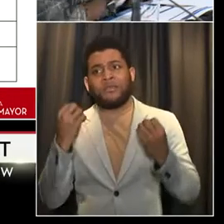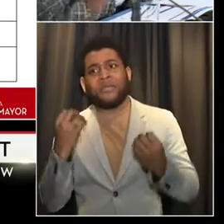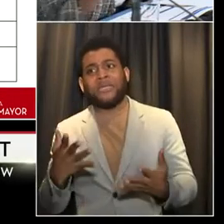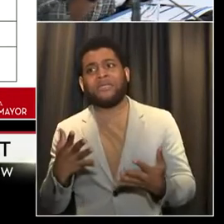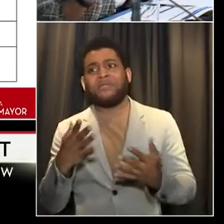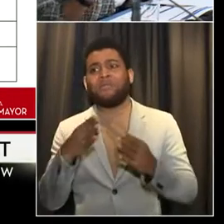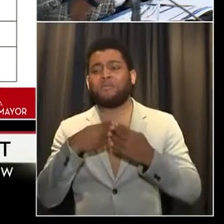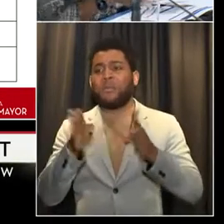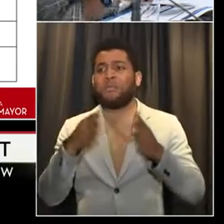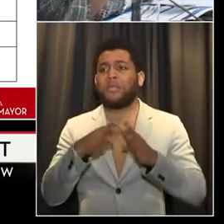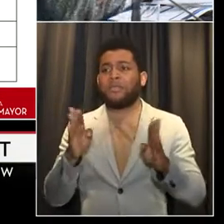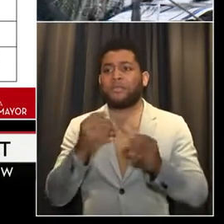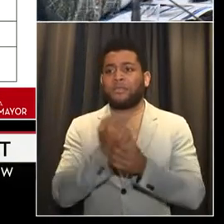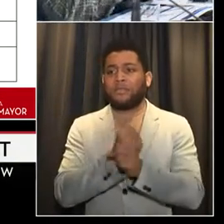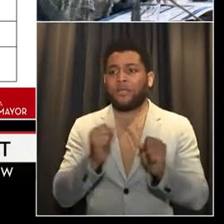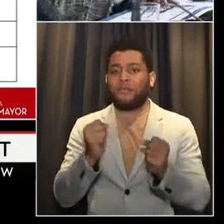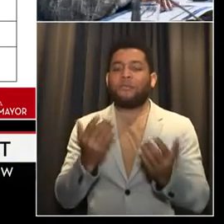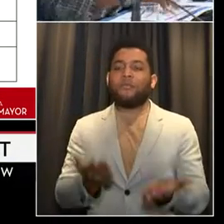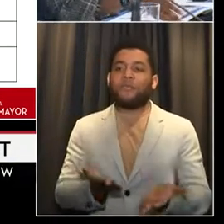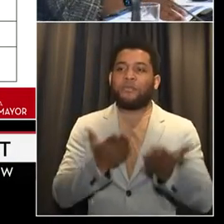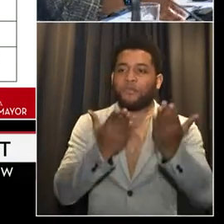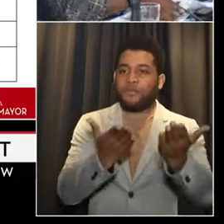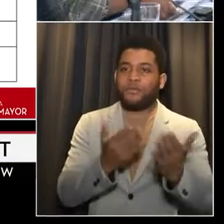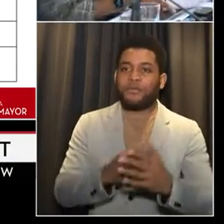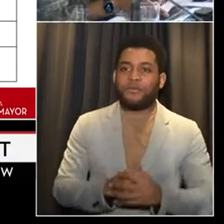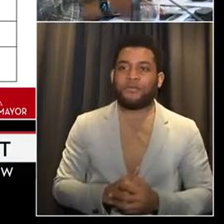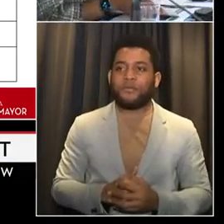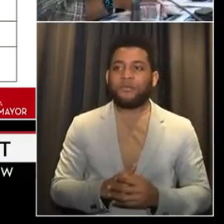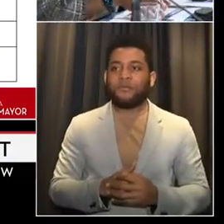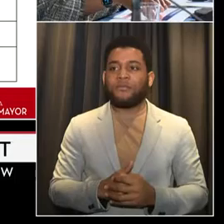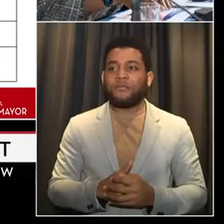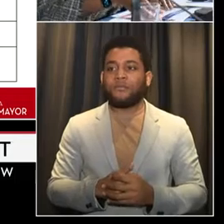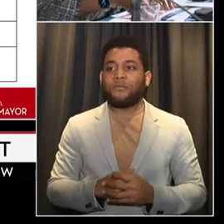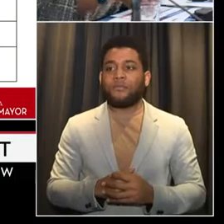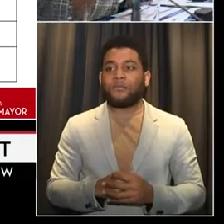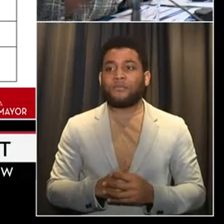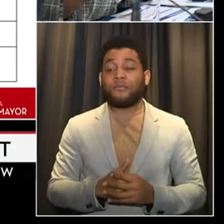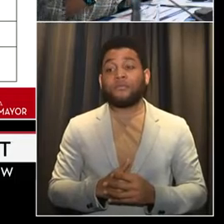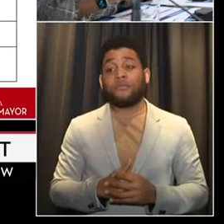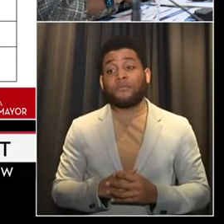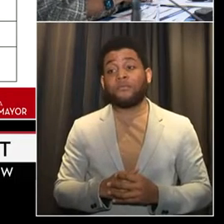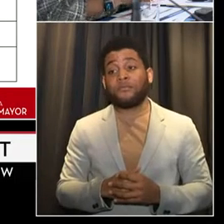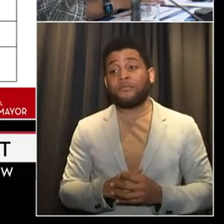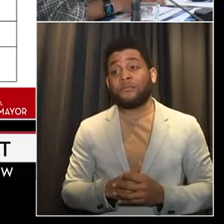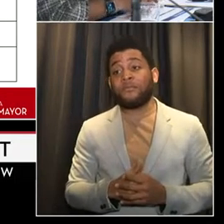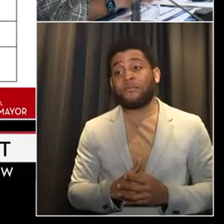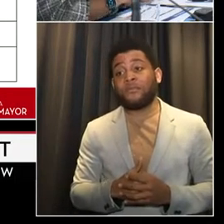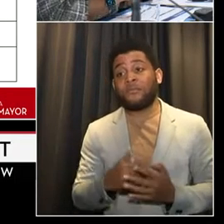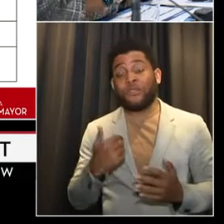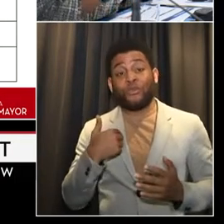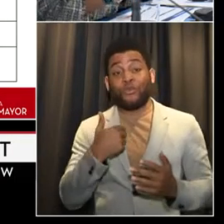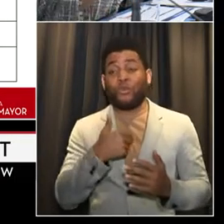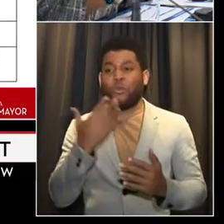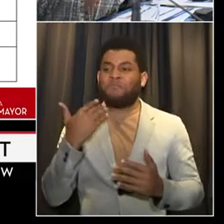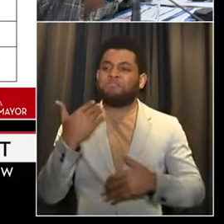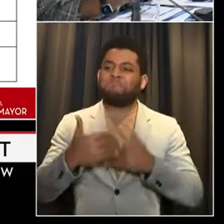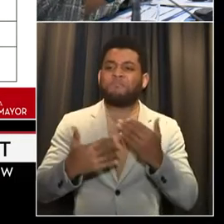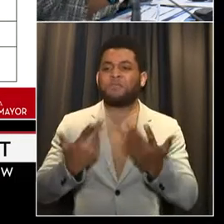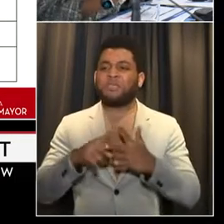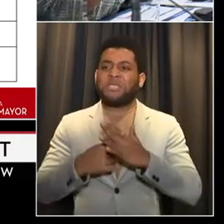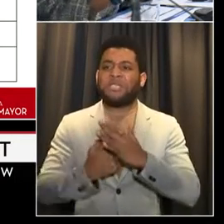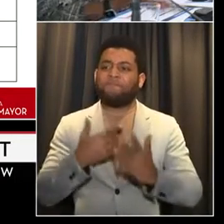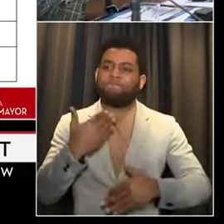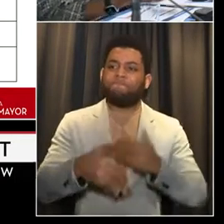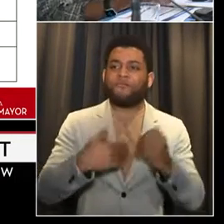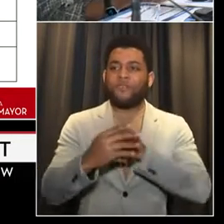know I participated in about a hearing a week throughout the fall. And I say this, that literally hundreds